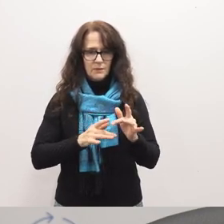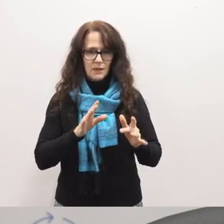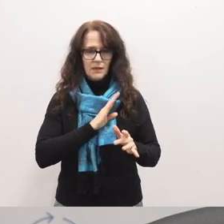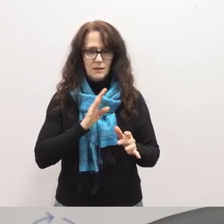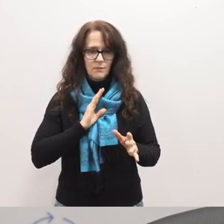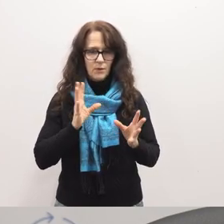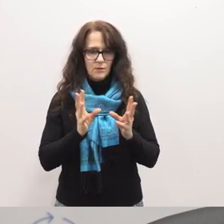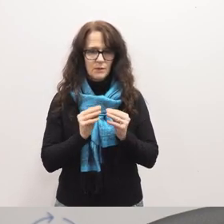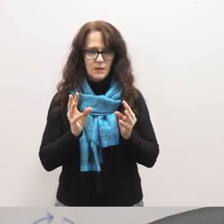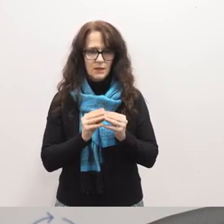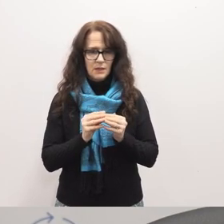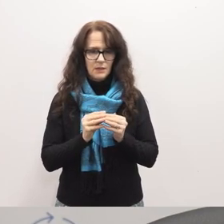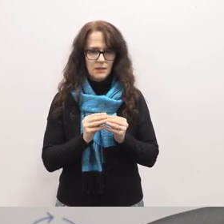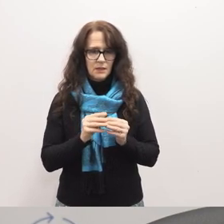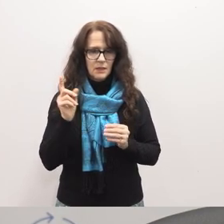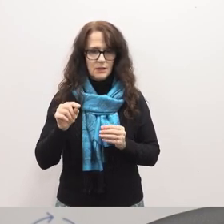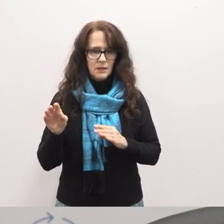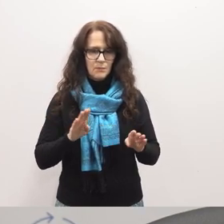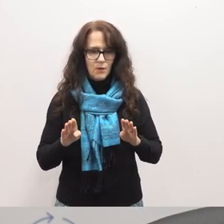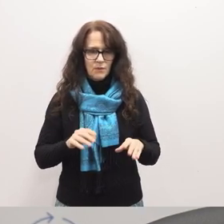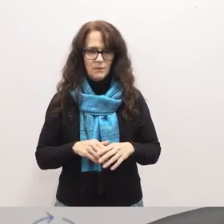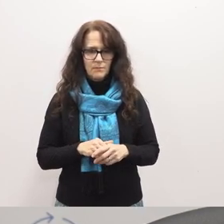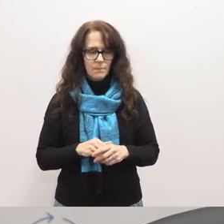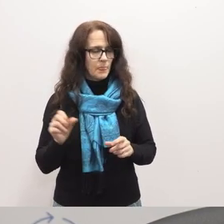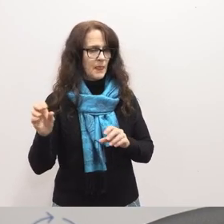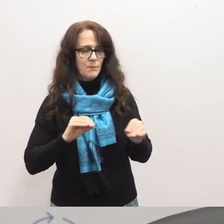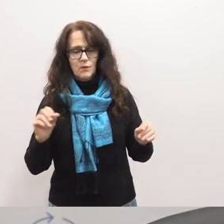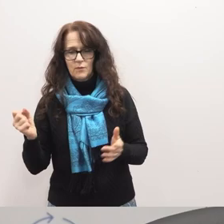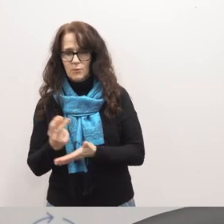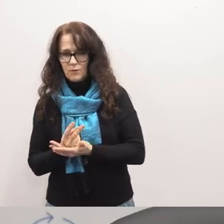meeting. We need a motion. Move approval.